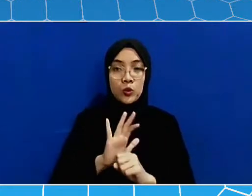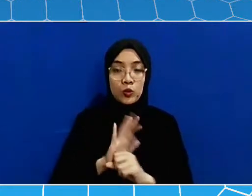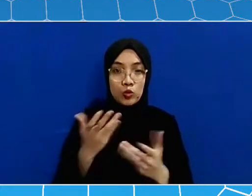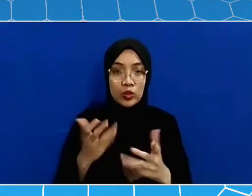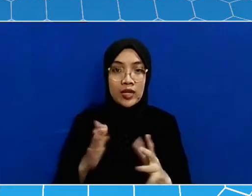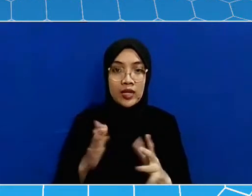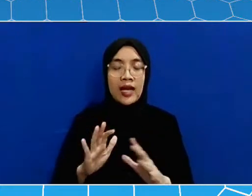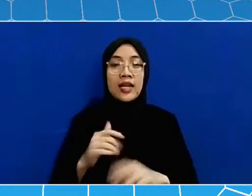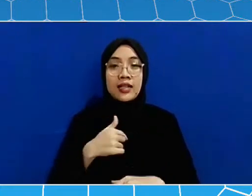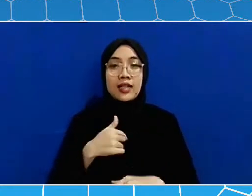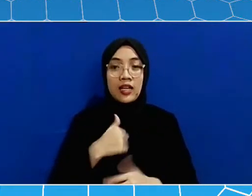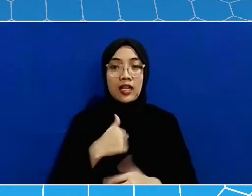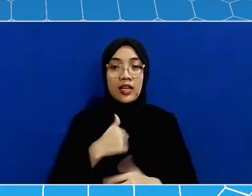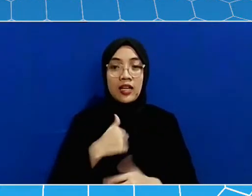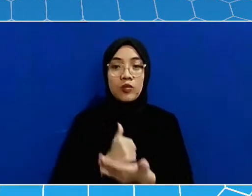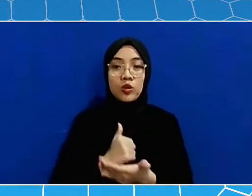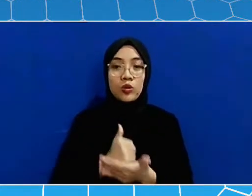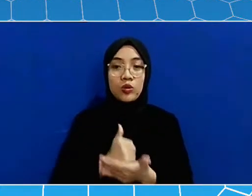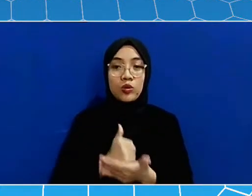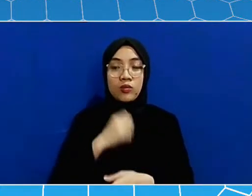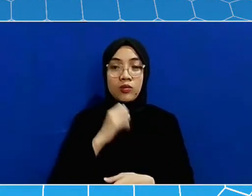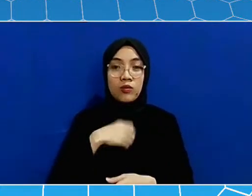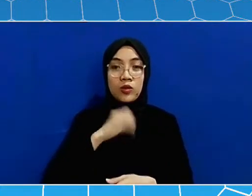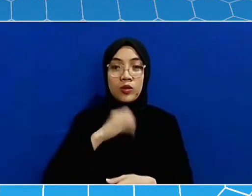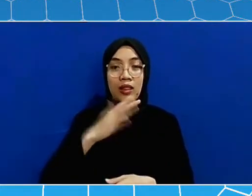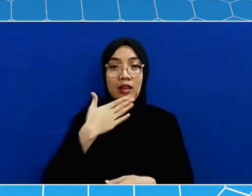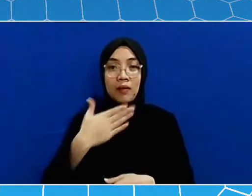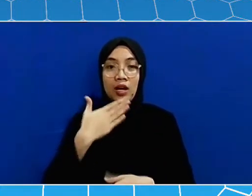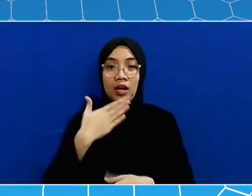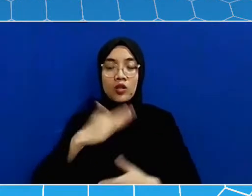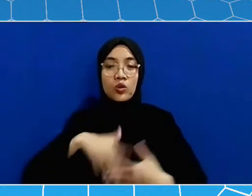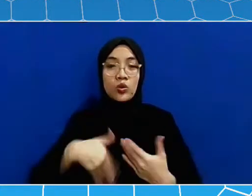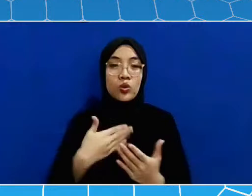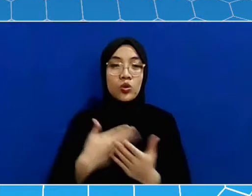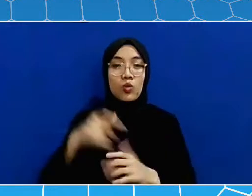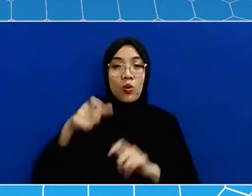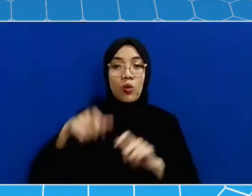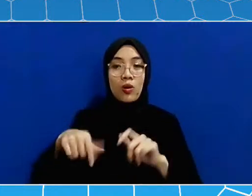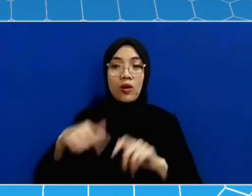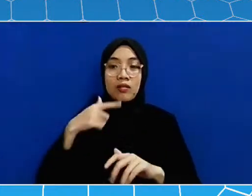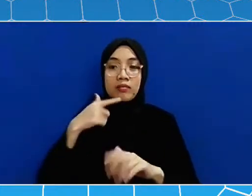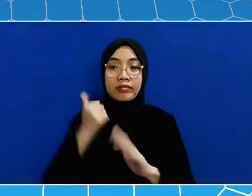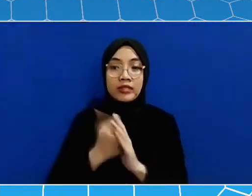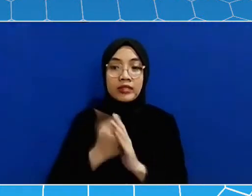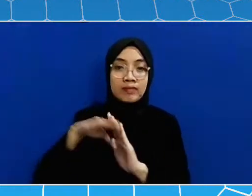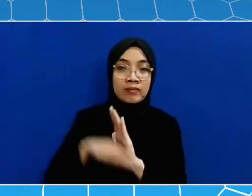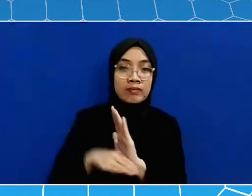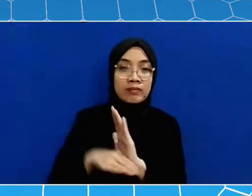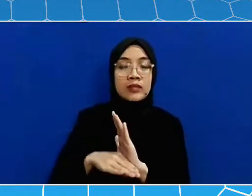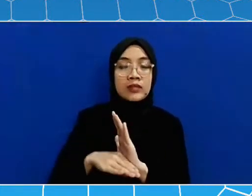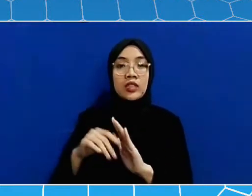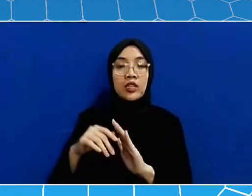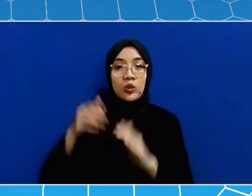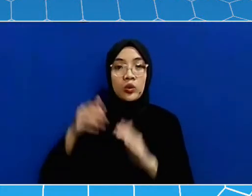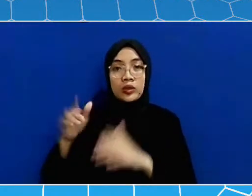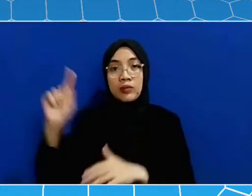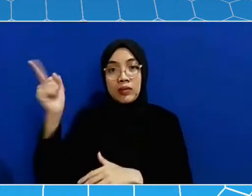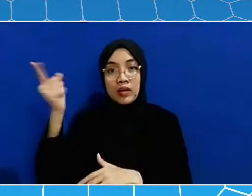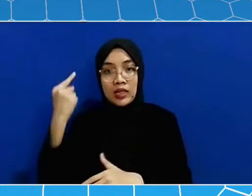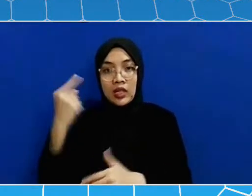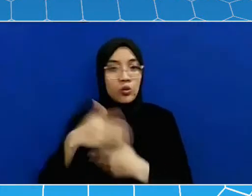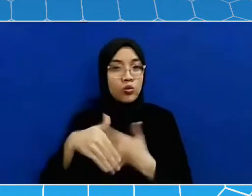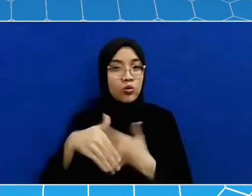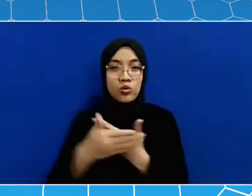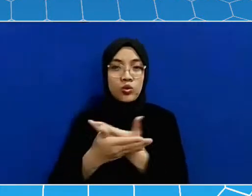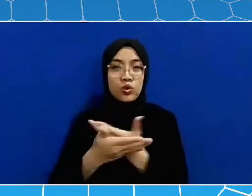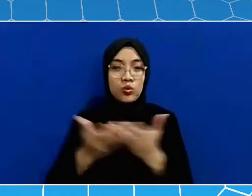the stakeholders that do the much effort to do this, especially the government and also all of the Satgas or the task